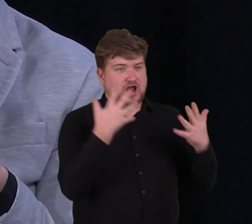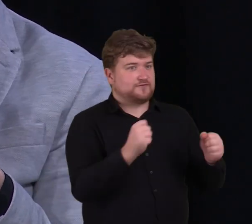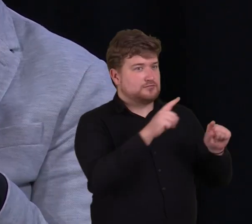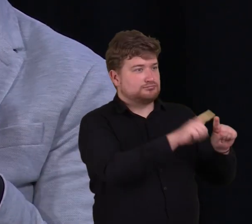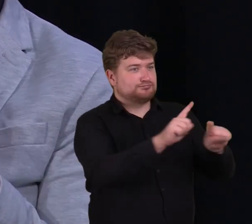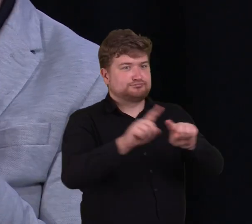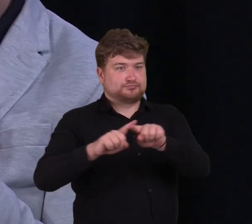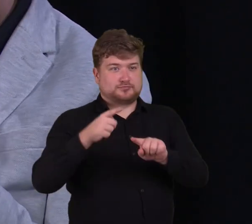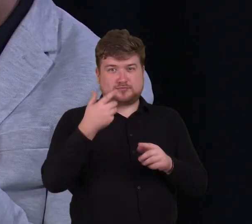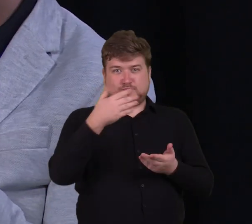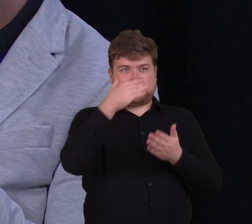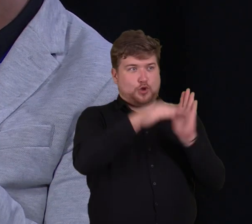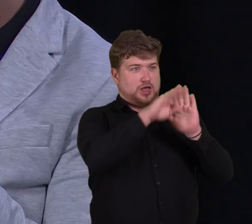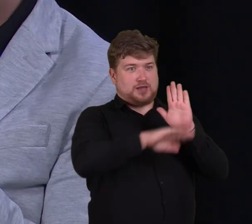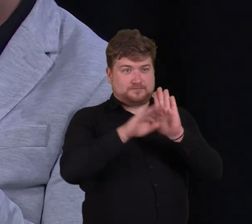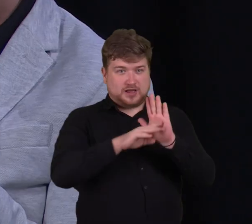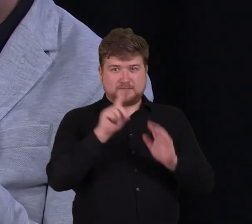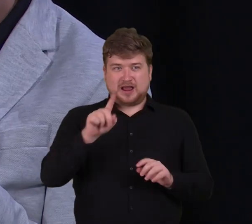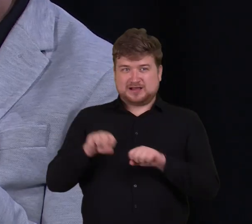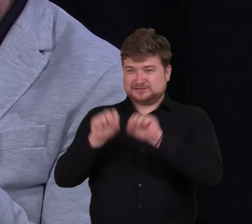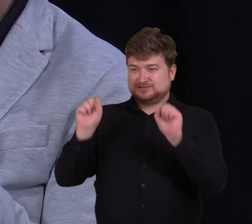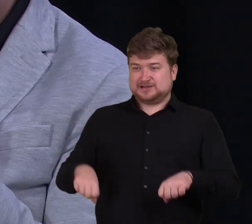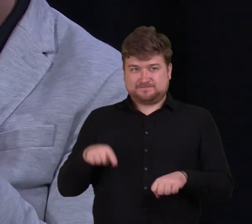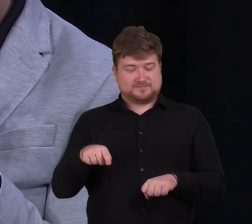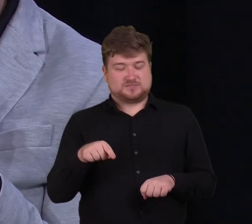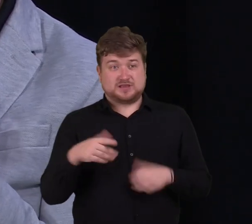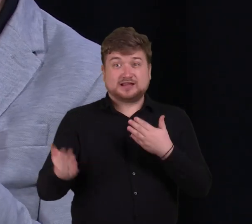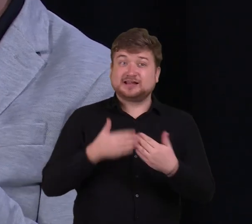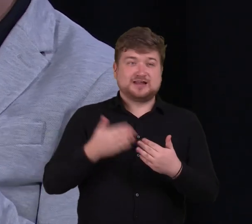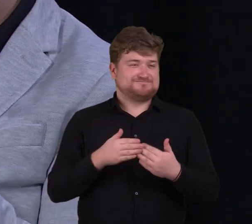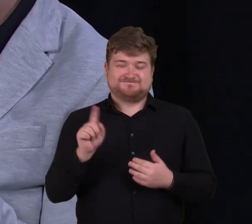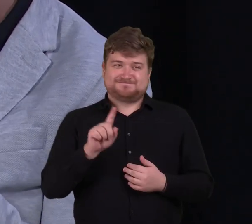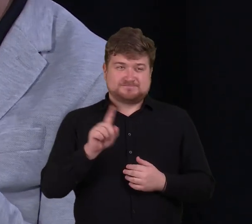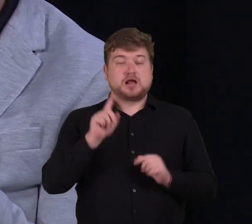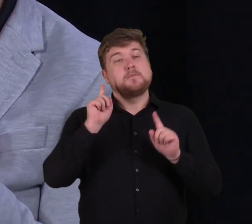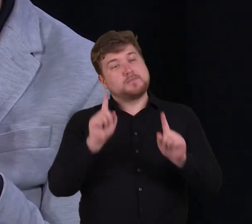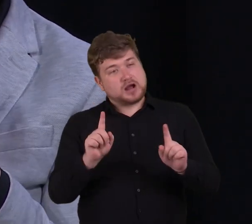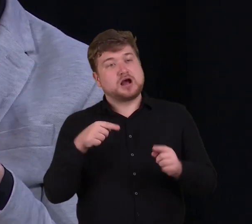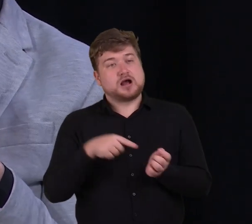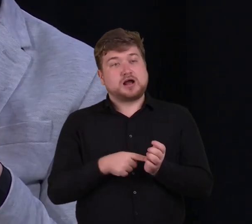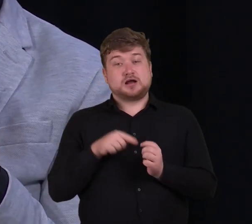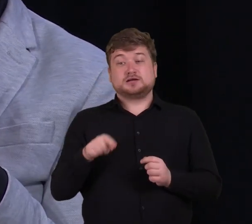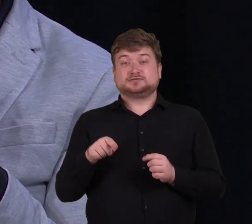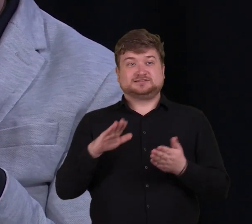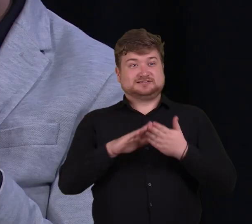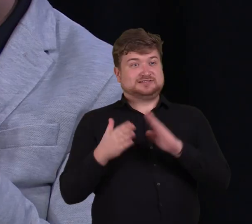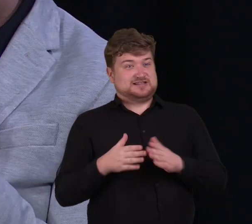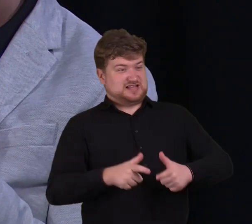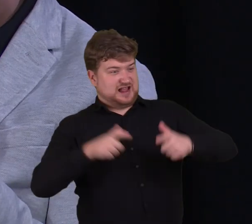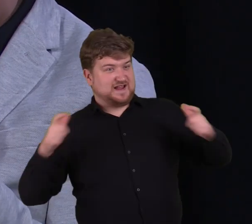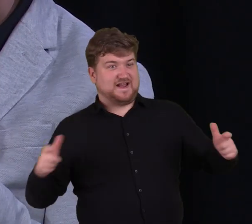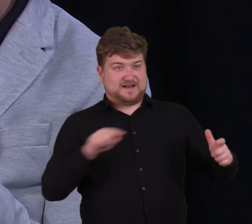at the challenges in functional urban areas, it's, I think, the only one option. It's the right option. And